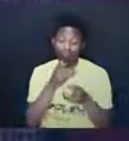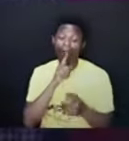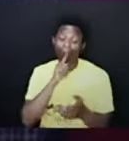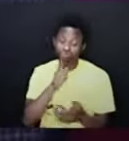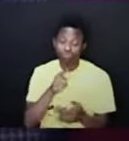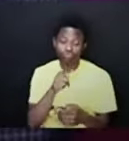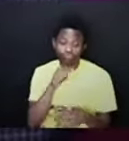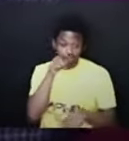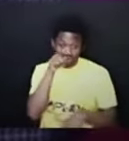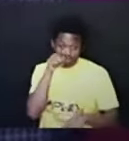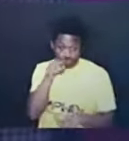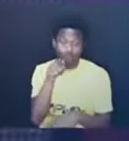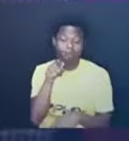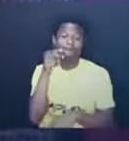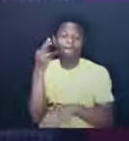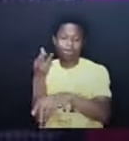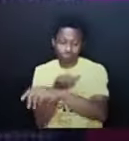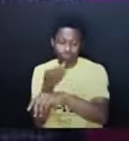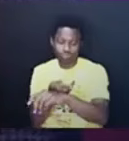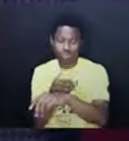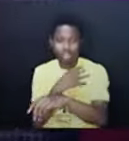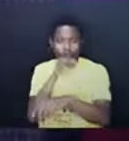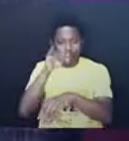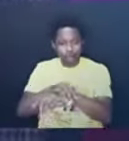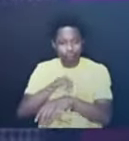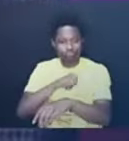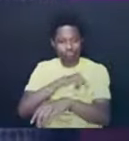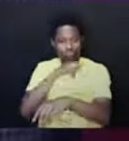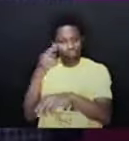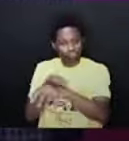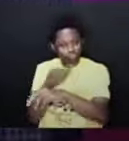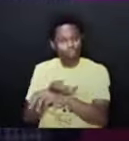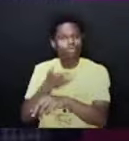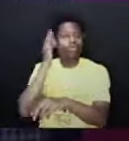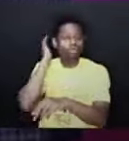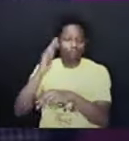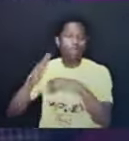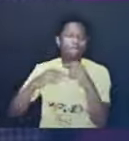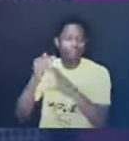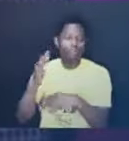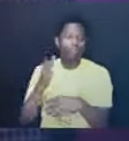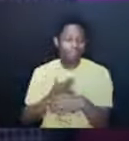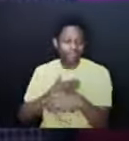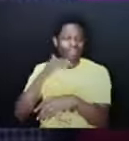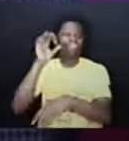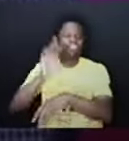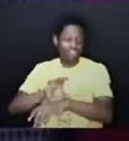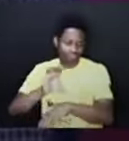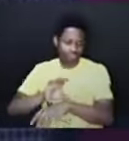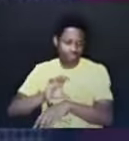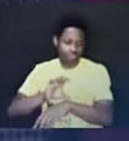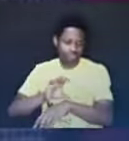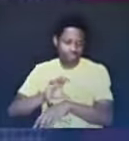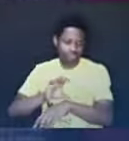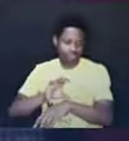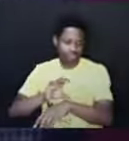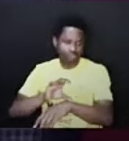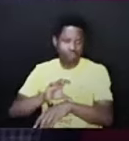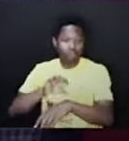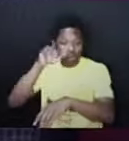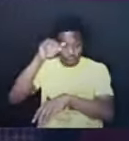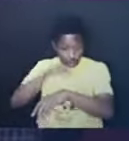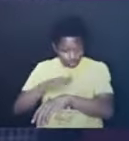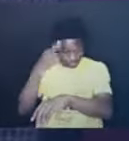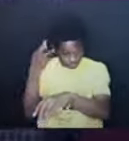na me si masori na samane napuno entumi ntwim faso. And on this rock I will build my church. Na